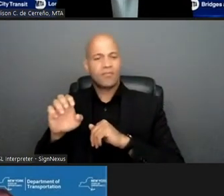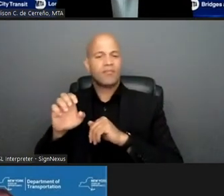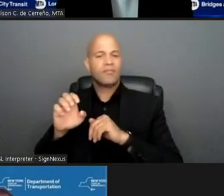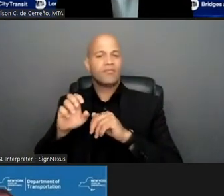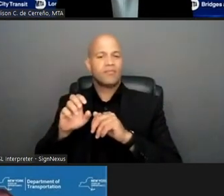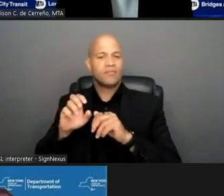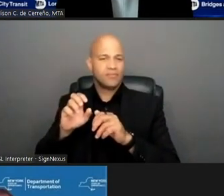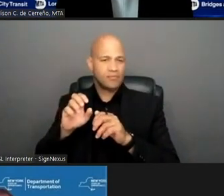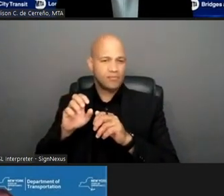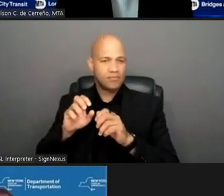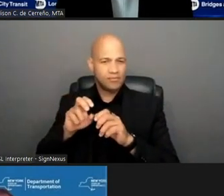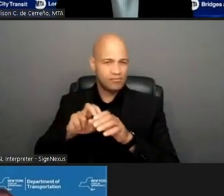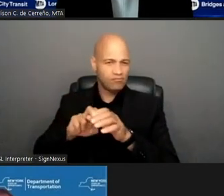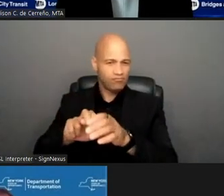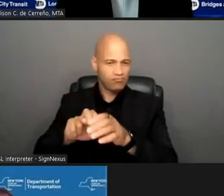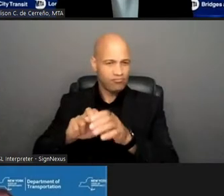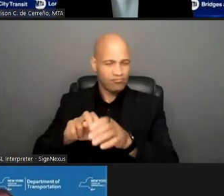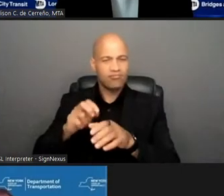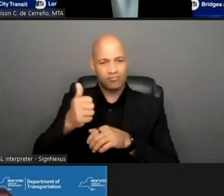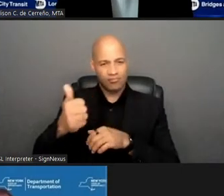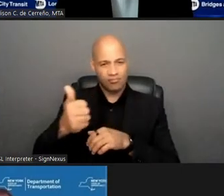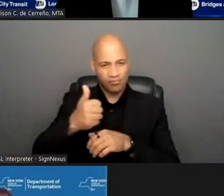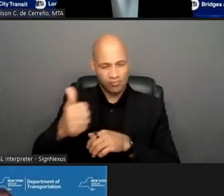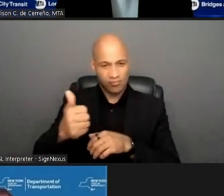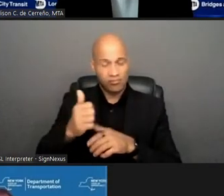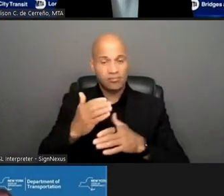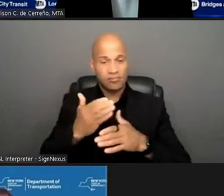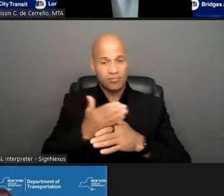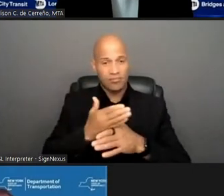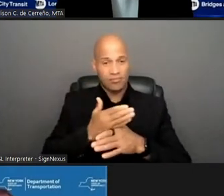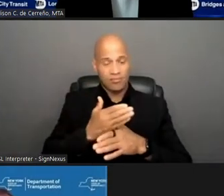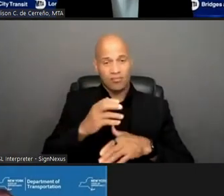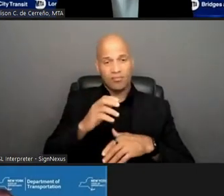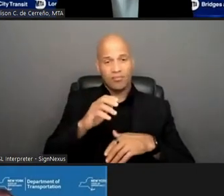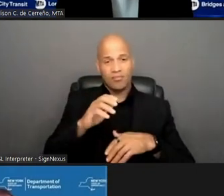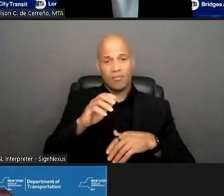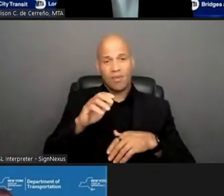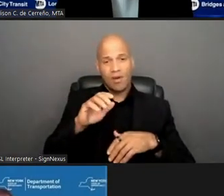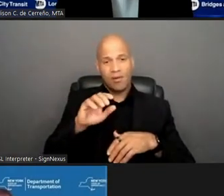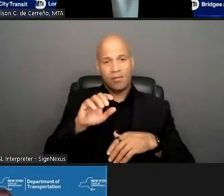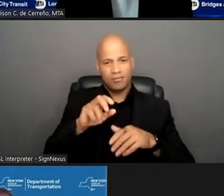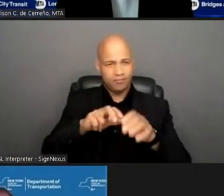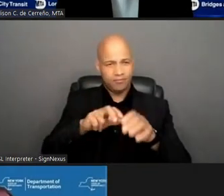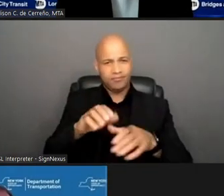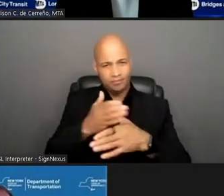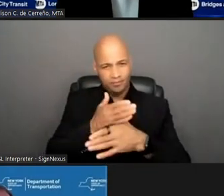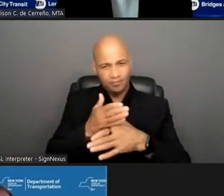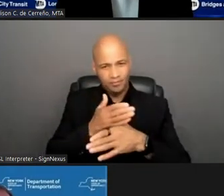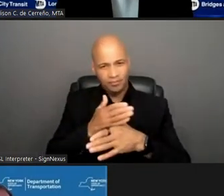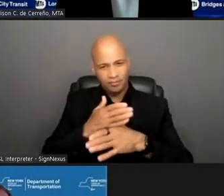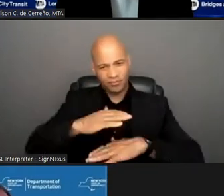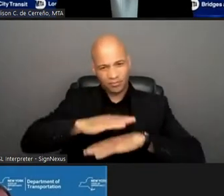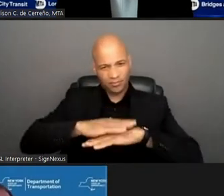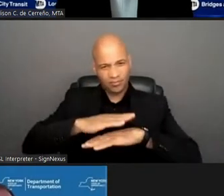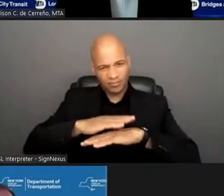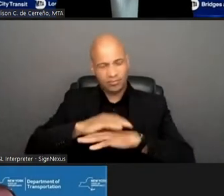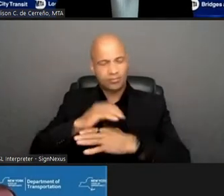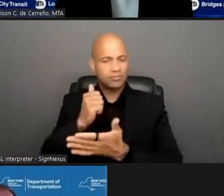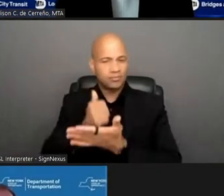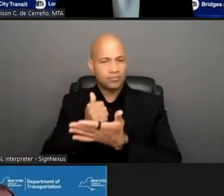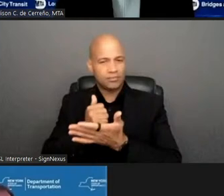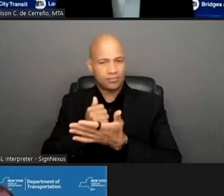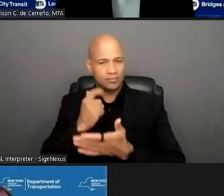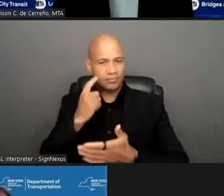has increased in recent years Rideshare platforms offer a terrific opportunity to modernize accessible transportation in New York City